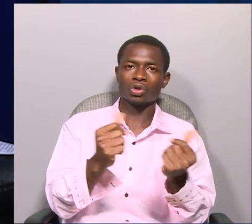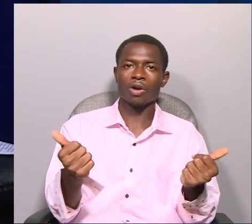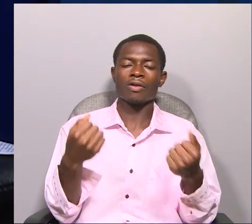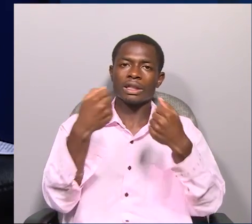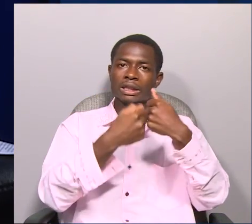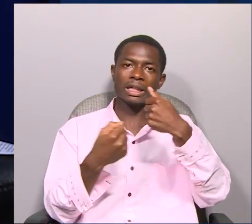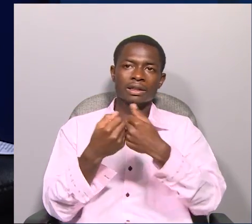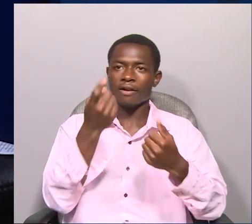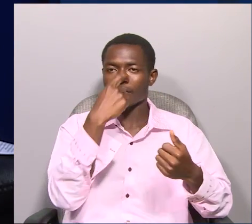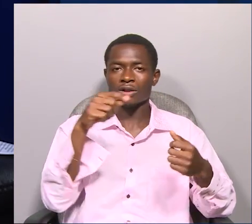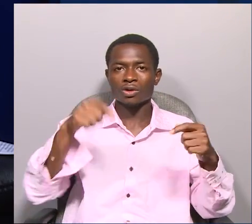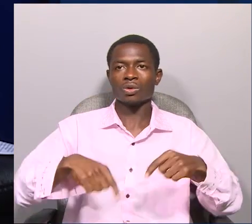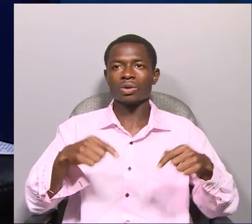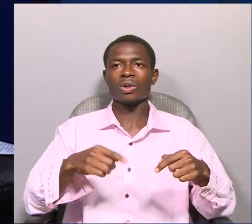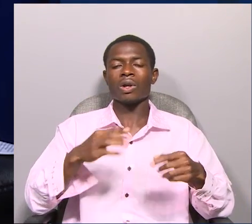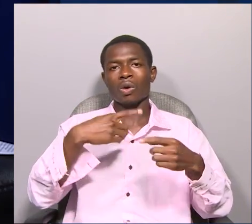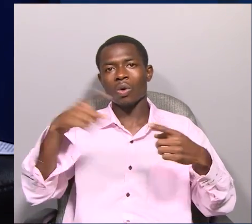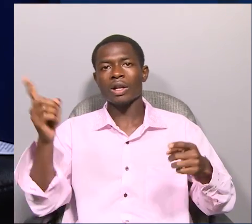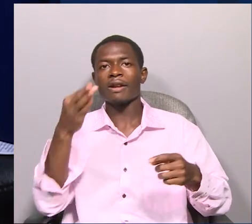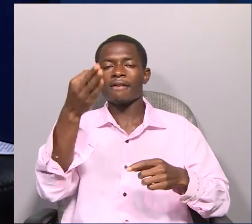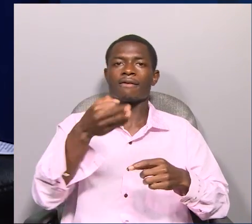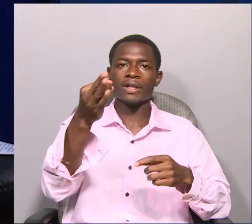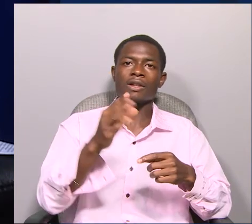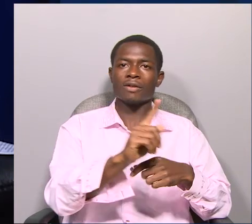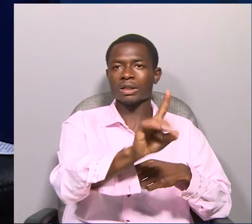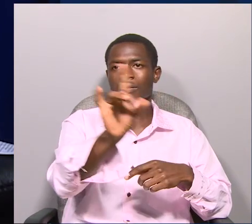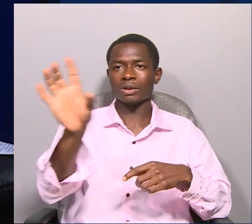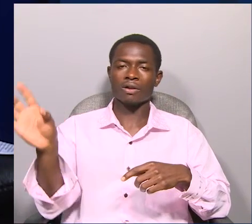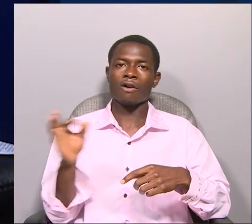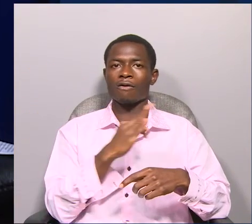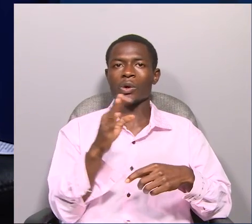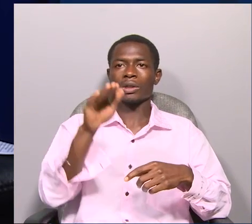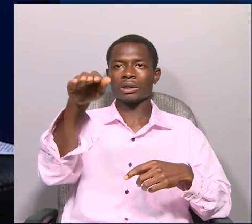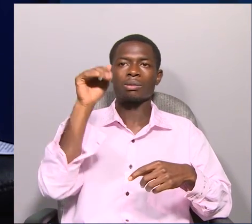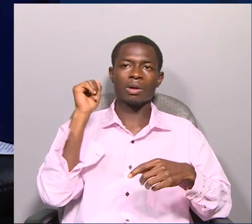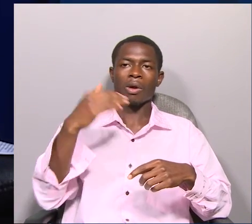with solutions to challenges facing them today to secure a brighter future for not only themselves,